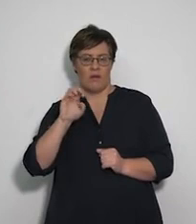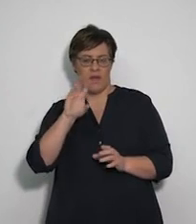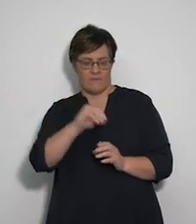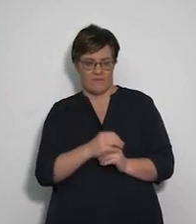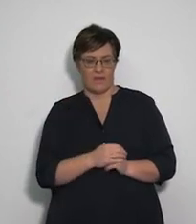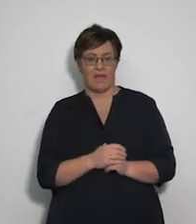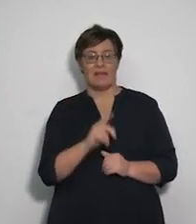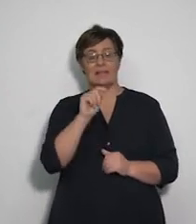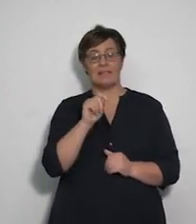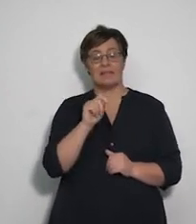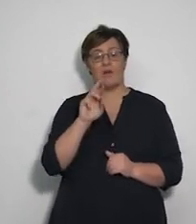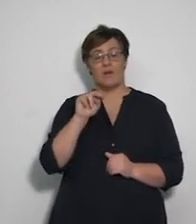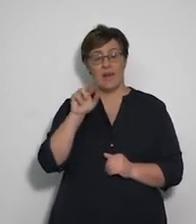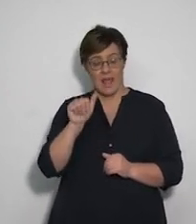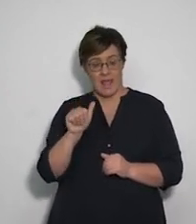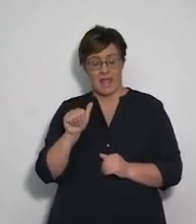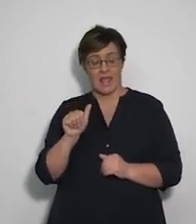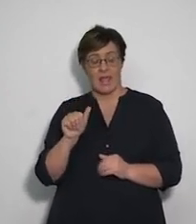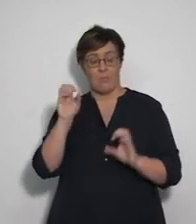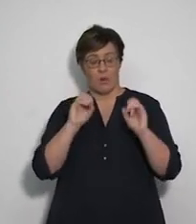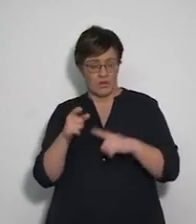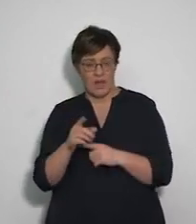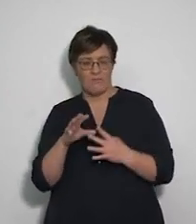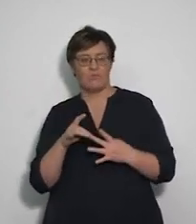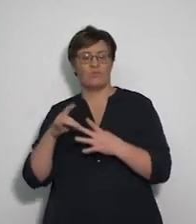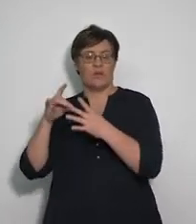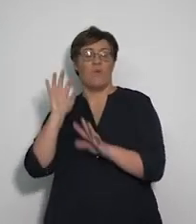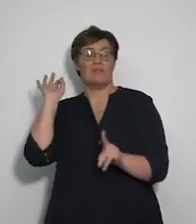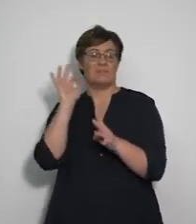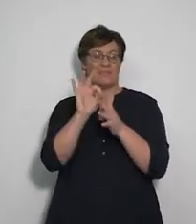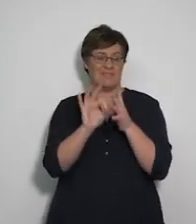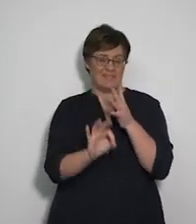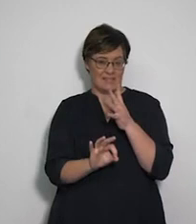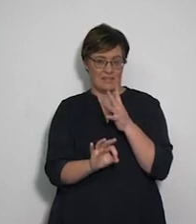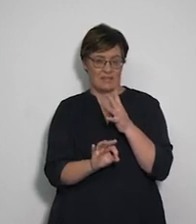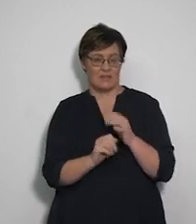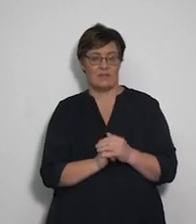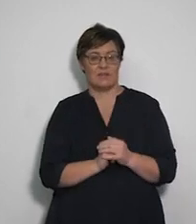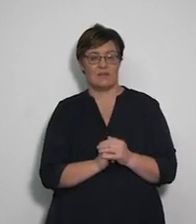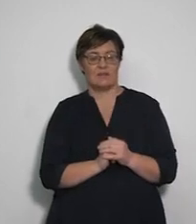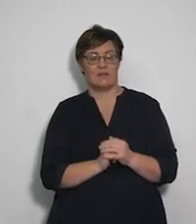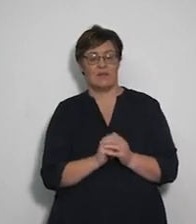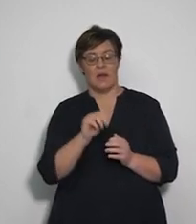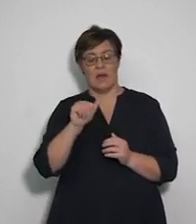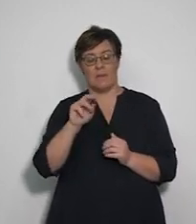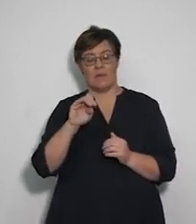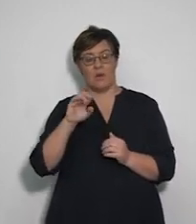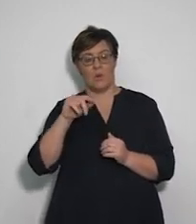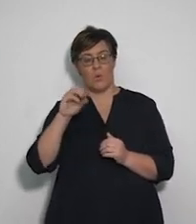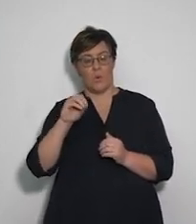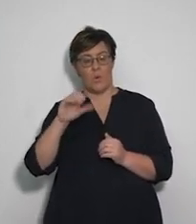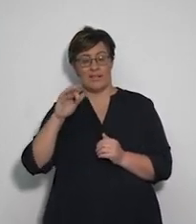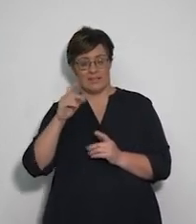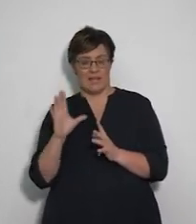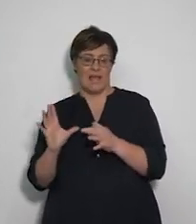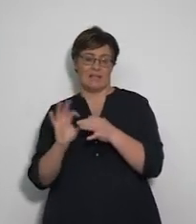that there's some tRNA molecules onto which unique or specific, I'd like to refer to them as amino acids attached, which